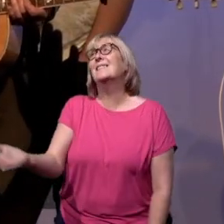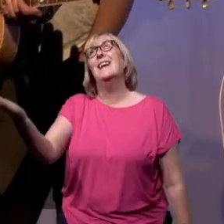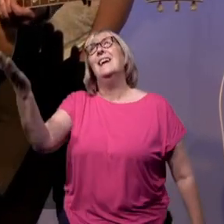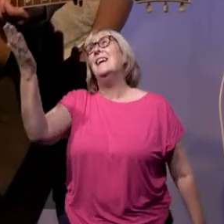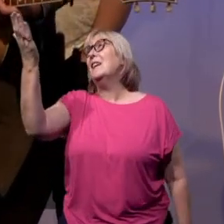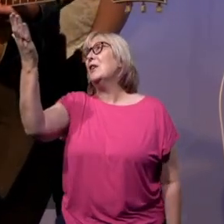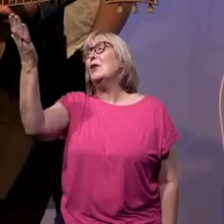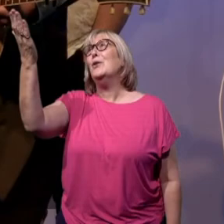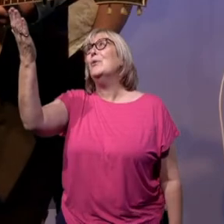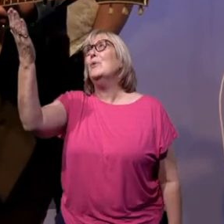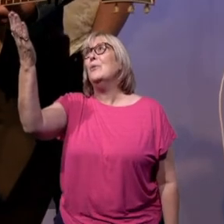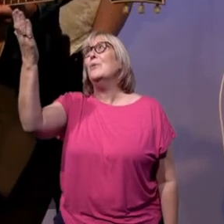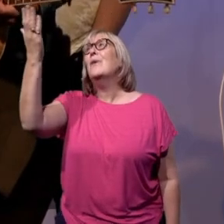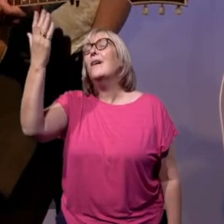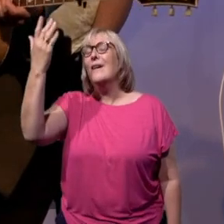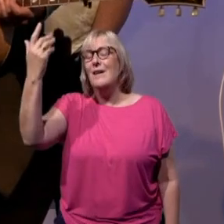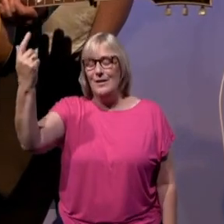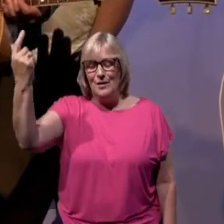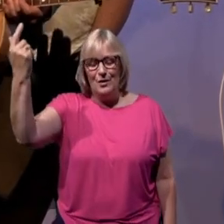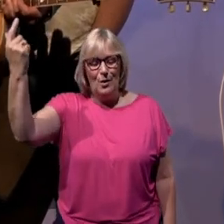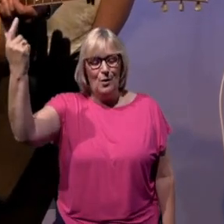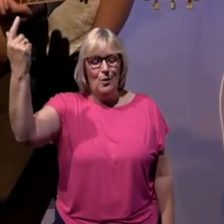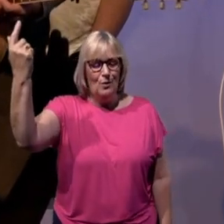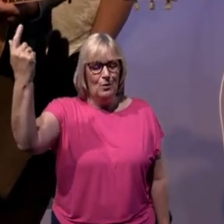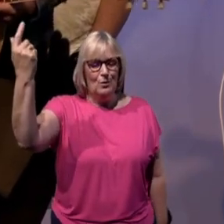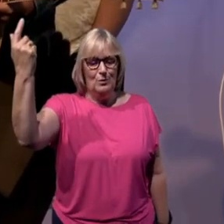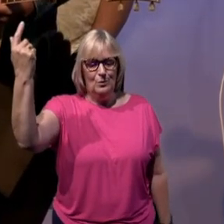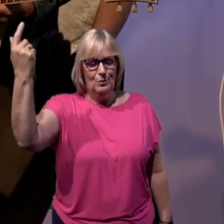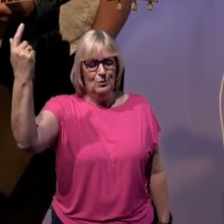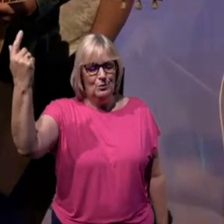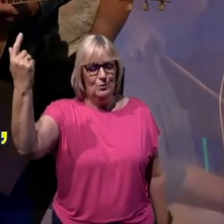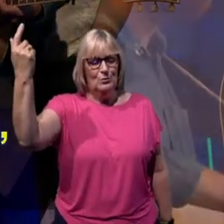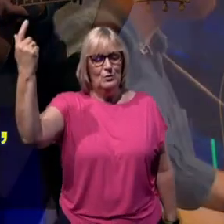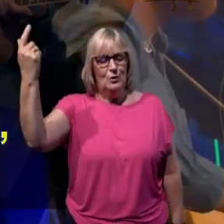Trust in you alone,